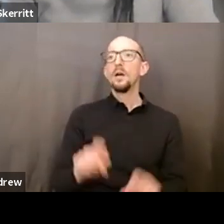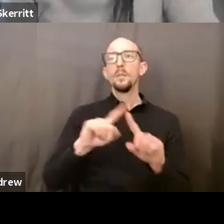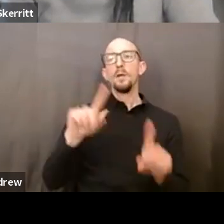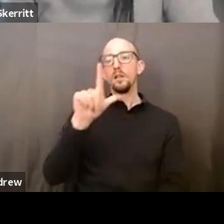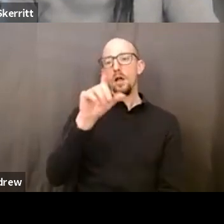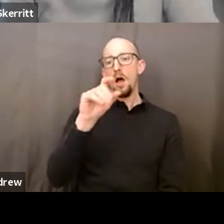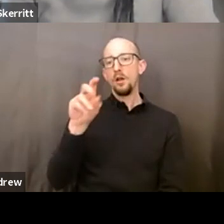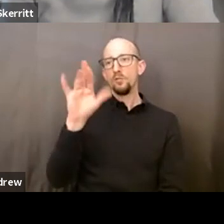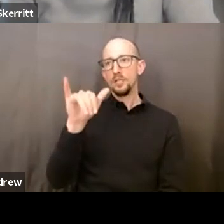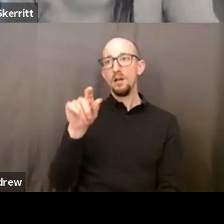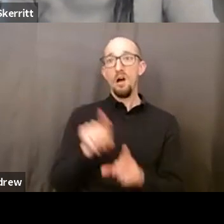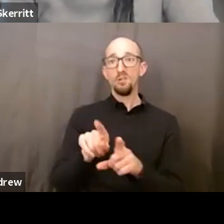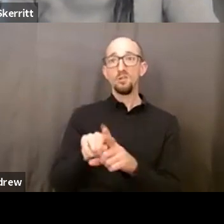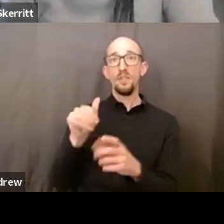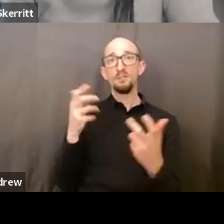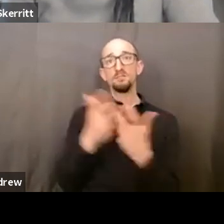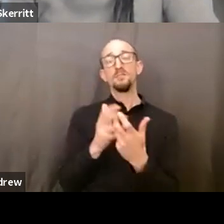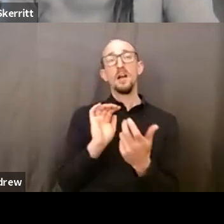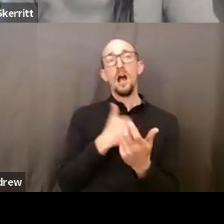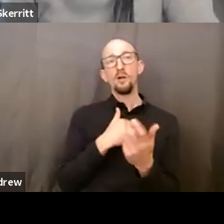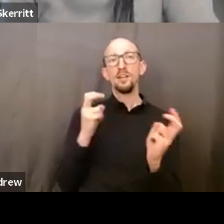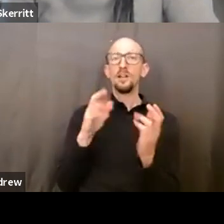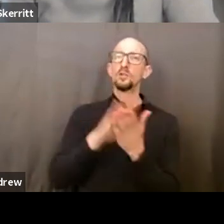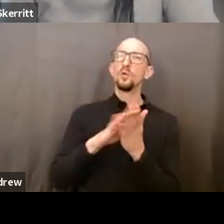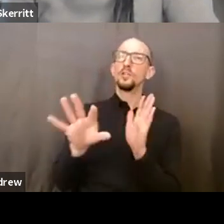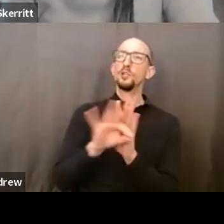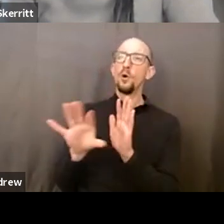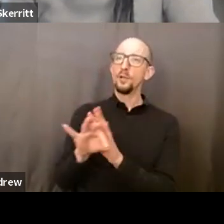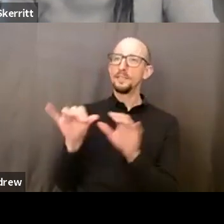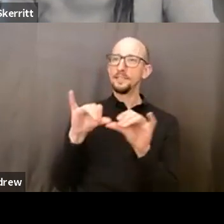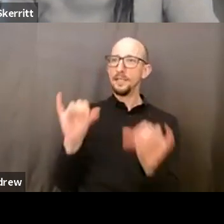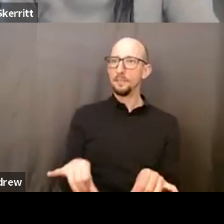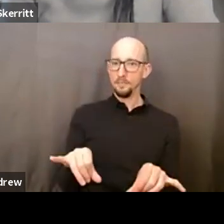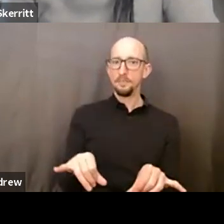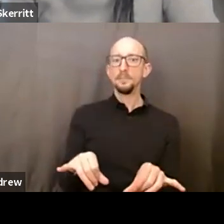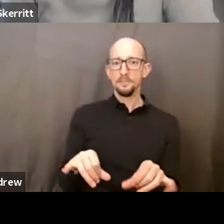school choice system as a district to enter schools in Boston initially.